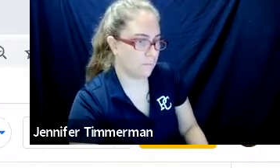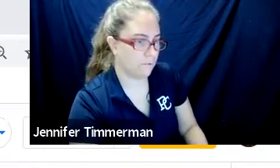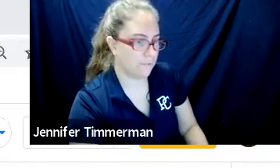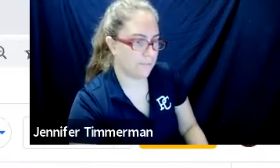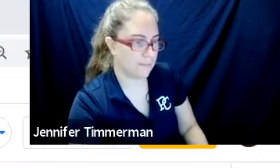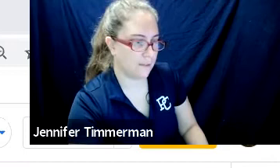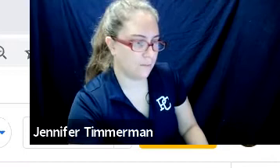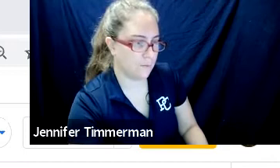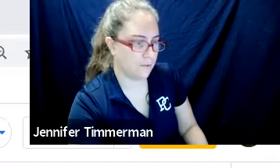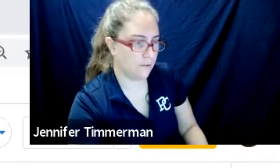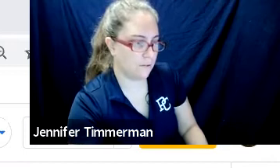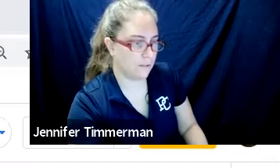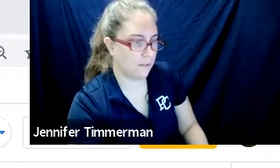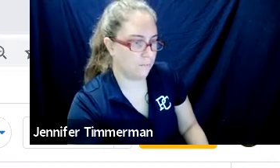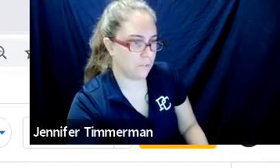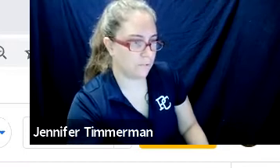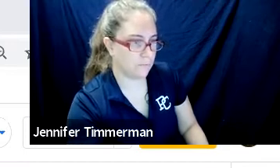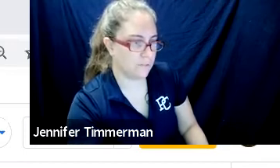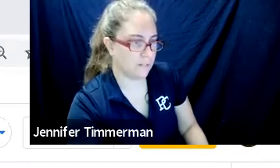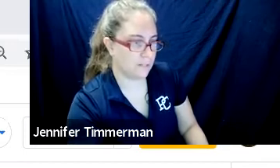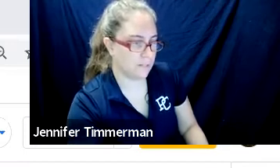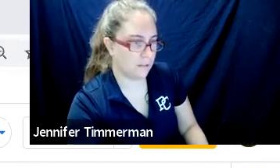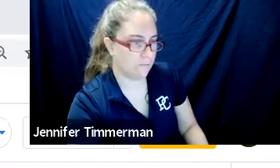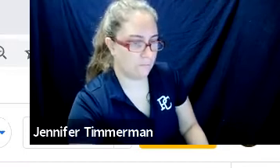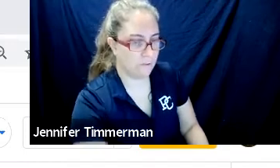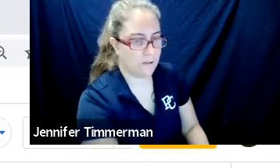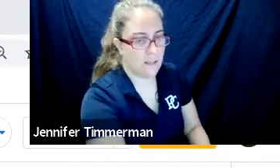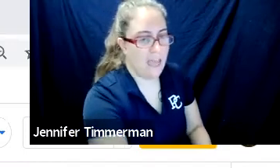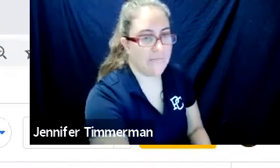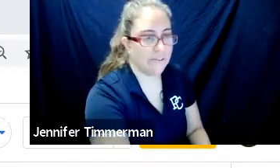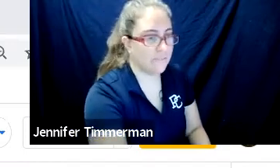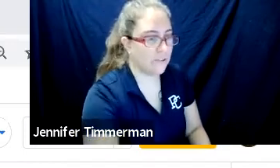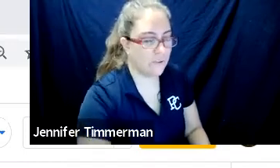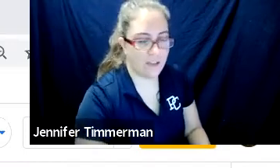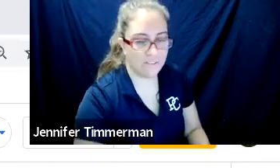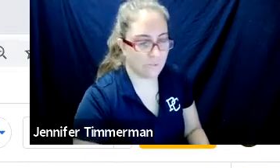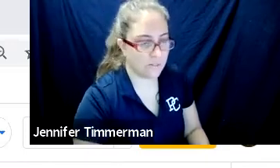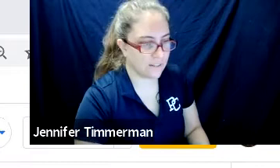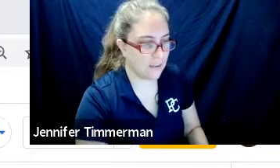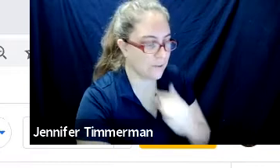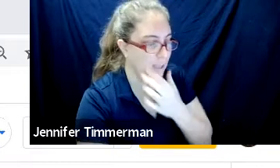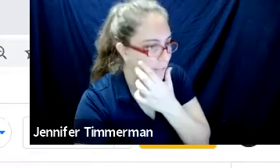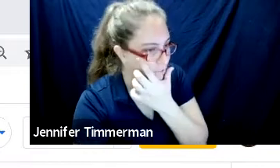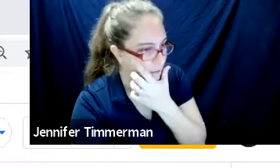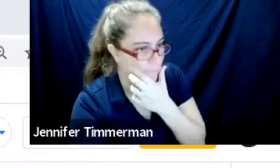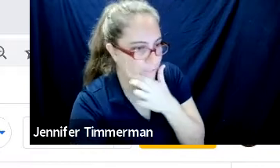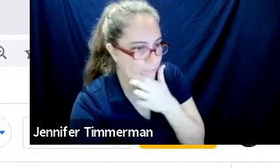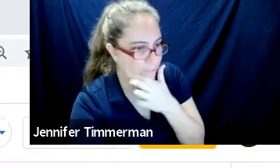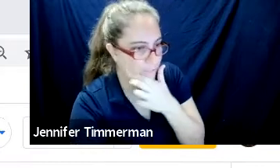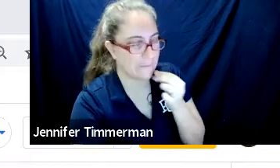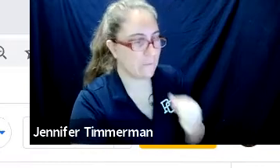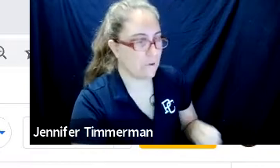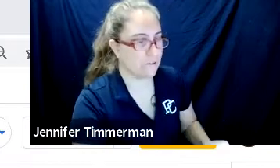Let me pull this up. Make sure I'm sending it to everyone. And those of you, if you haven't joined us on camera yet and you're able